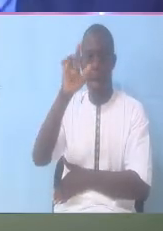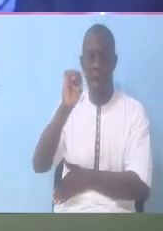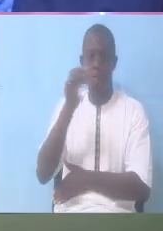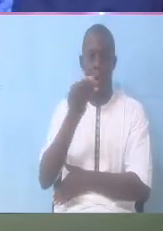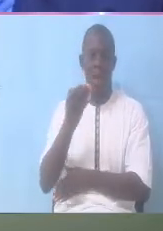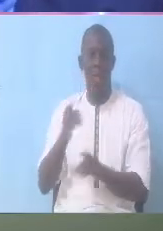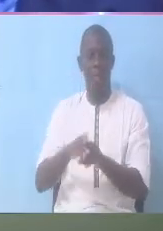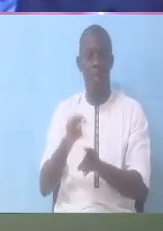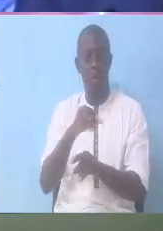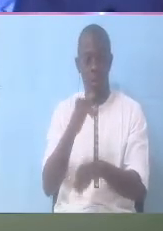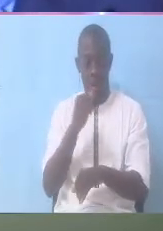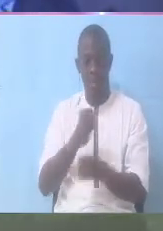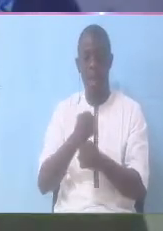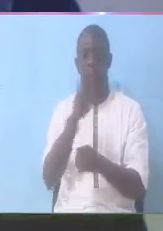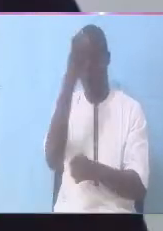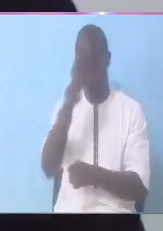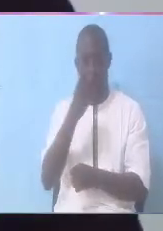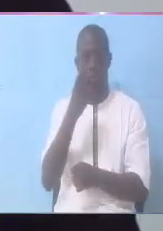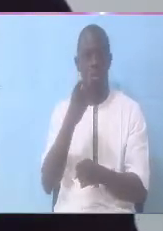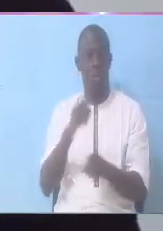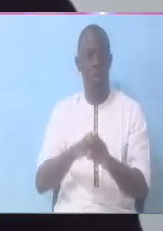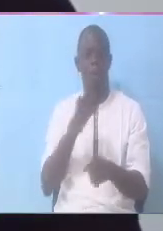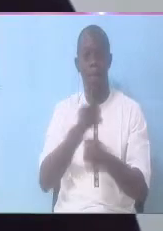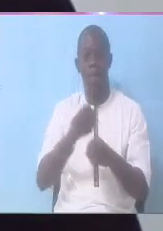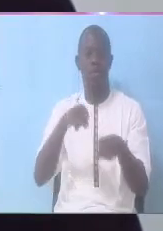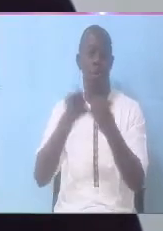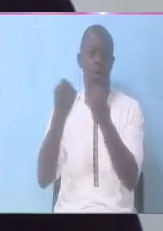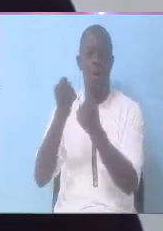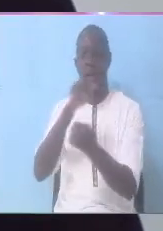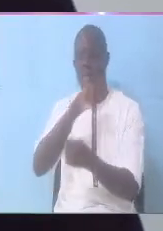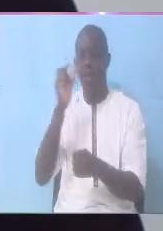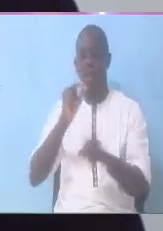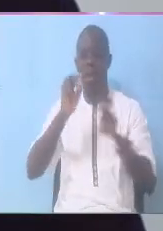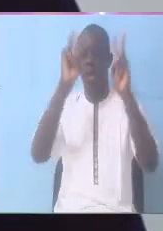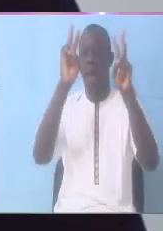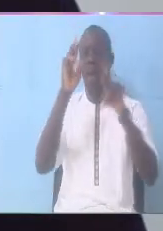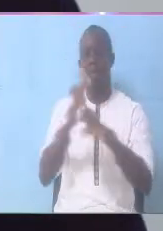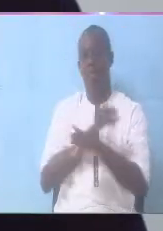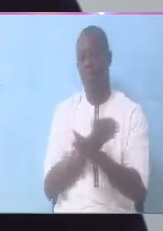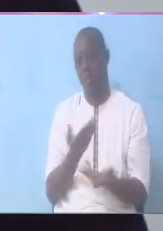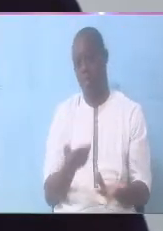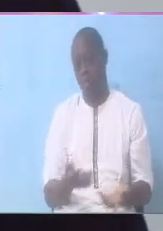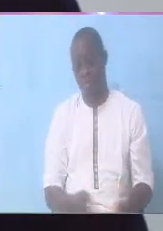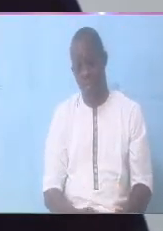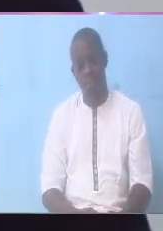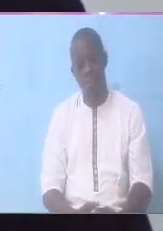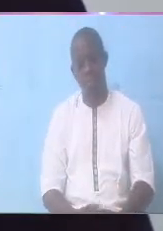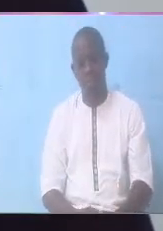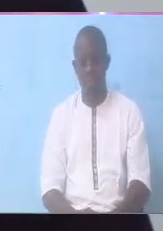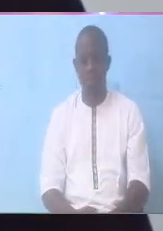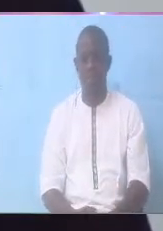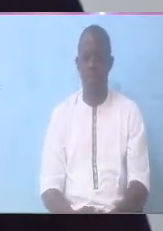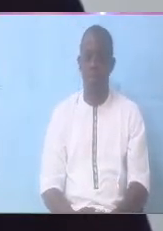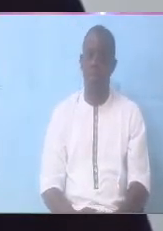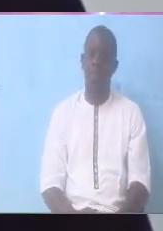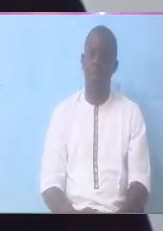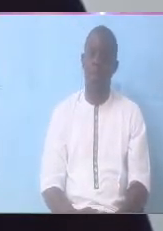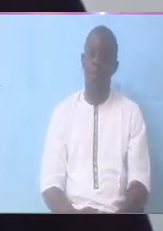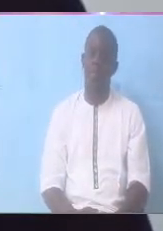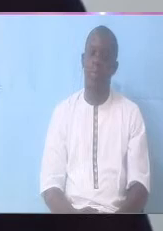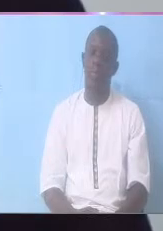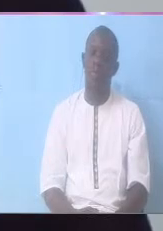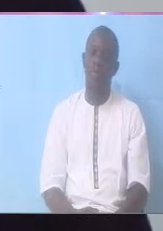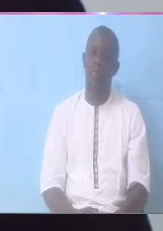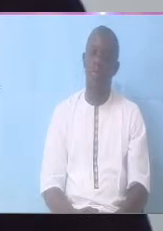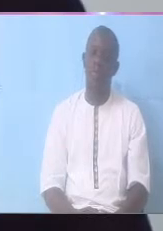falin ne fang kanilai ay tumbul bondi je anata ibulo kije kato tumo nyinjeta ko tumbul abulona da